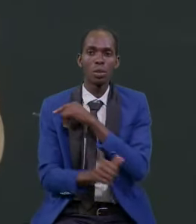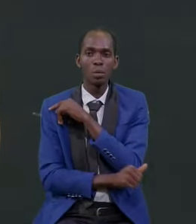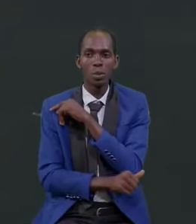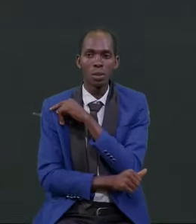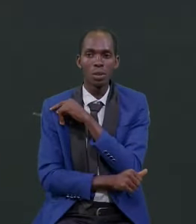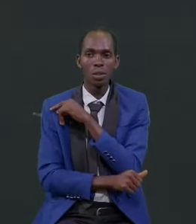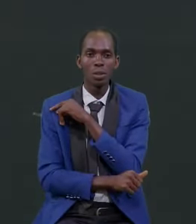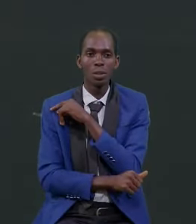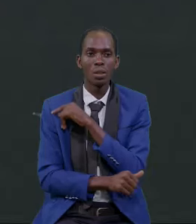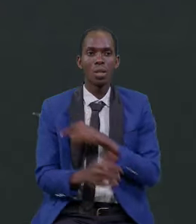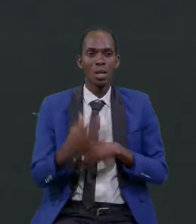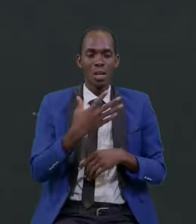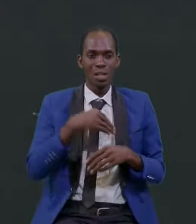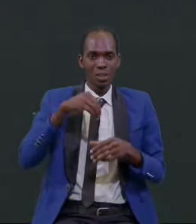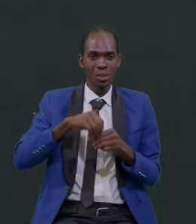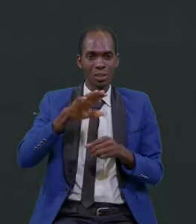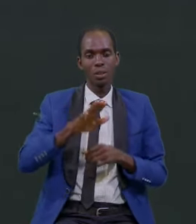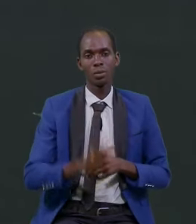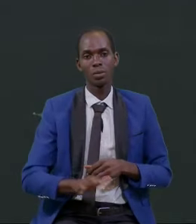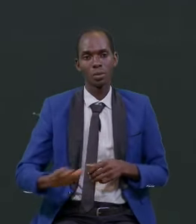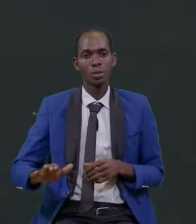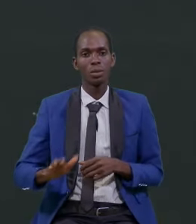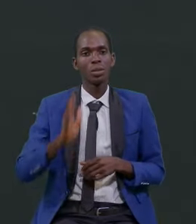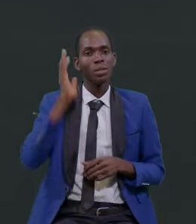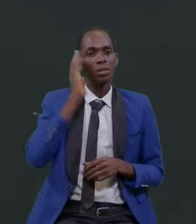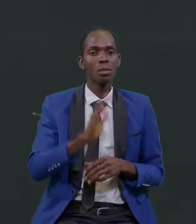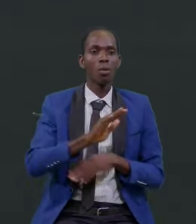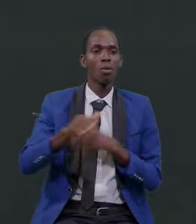thy seed shall all the